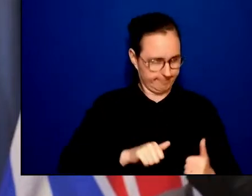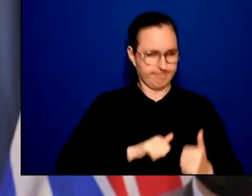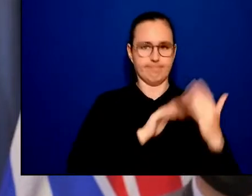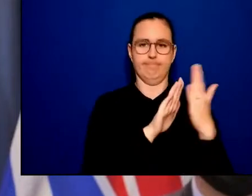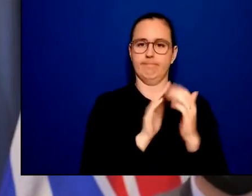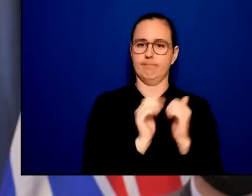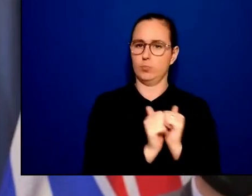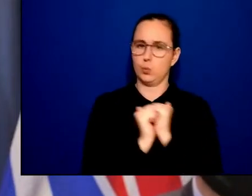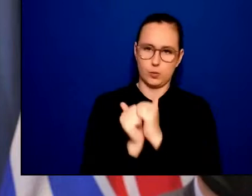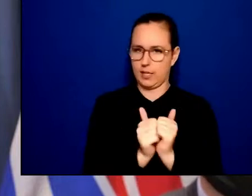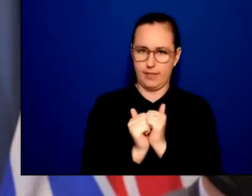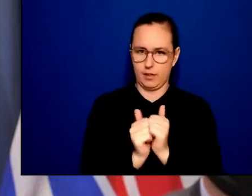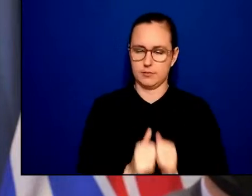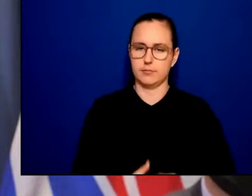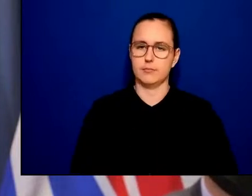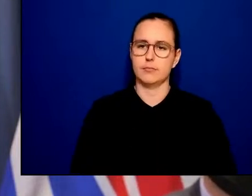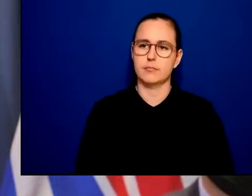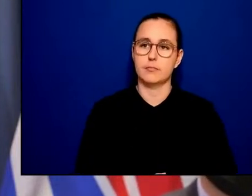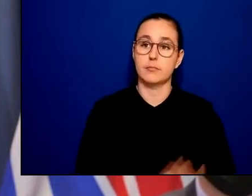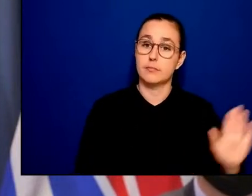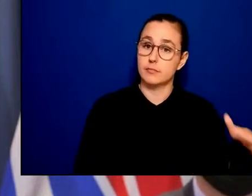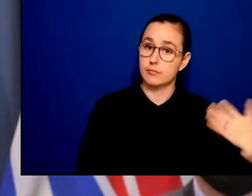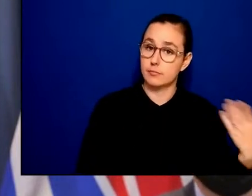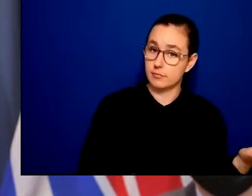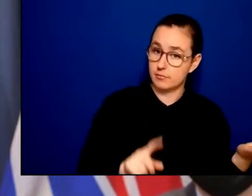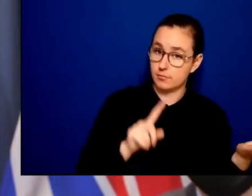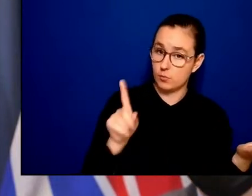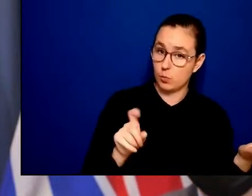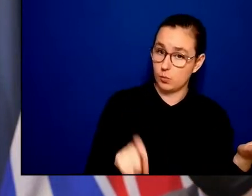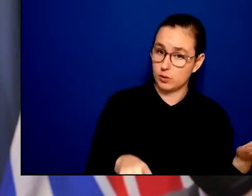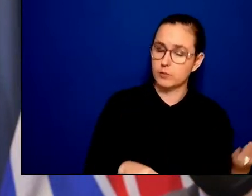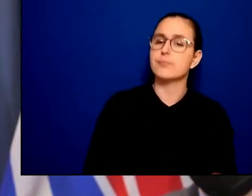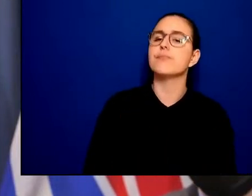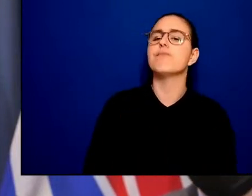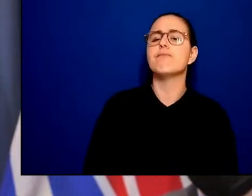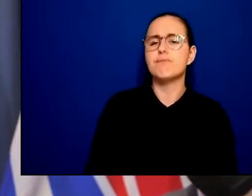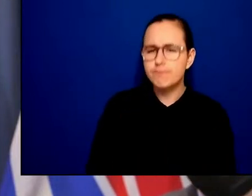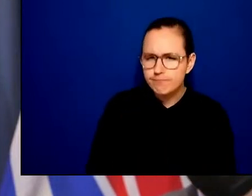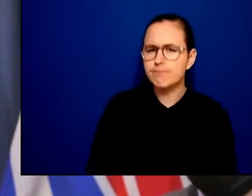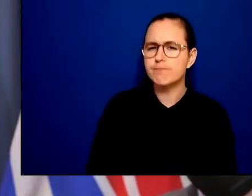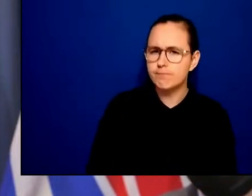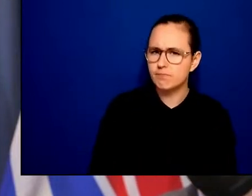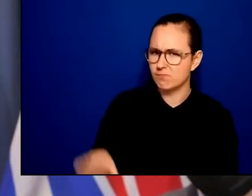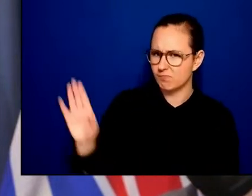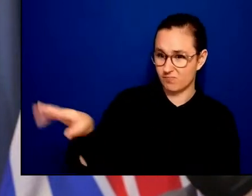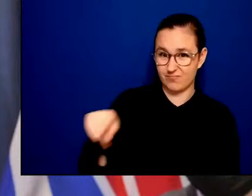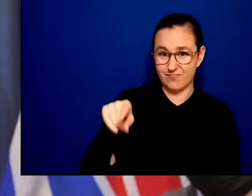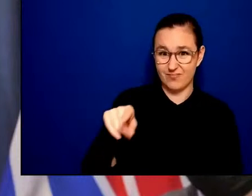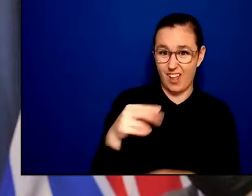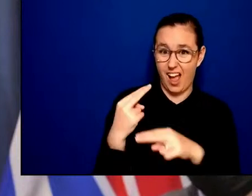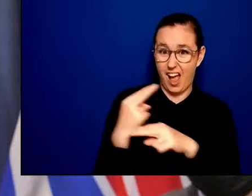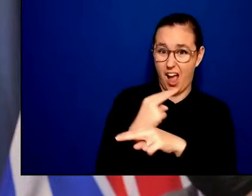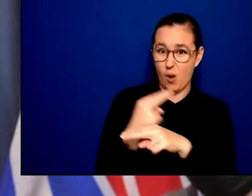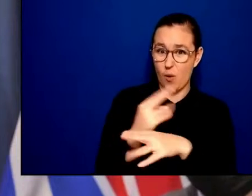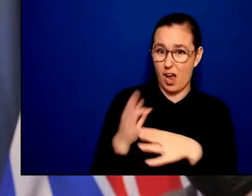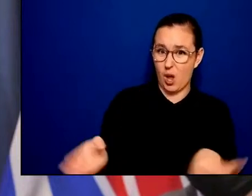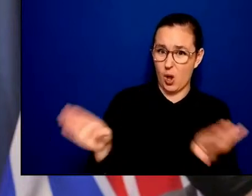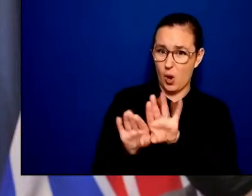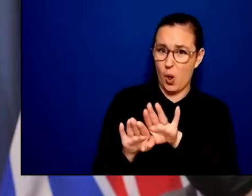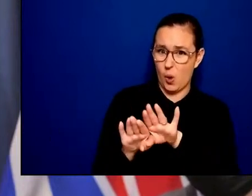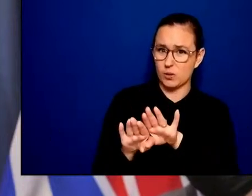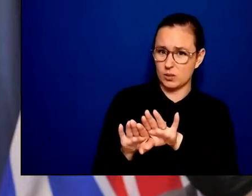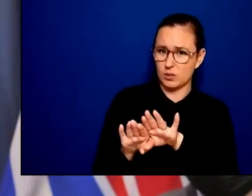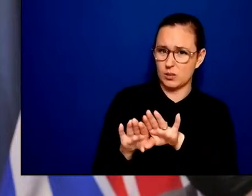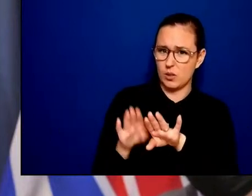My one question is really, why was that highway not shut down? Why were people allowed to travel along Highway 99? That